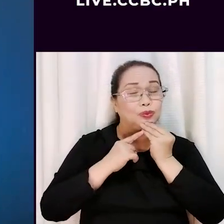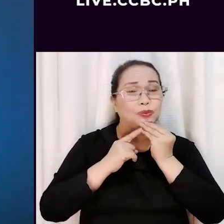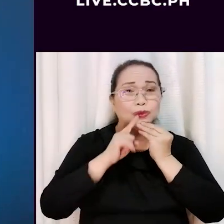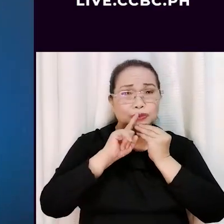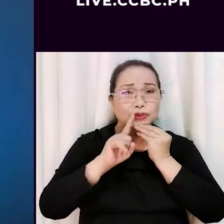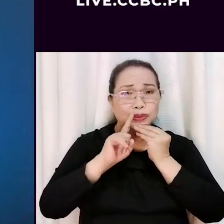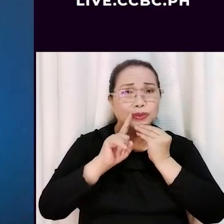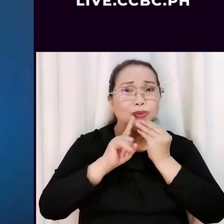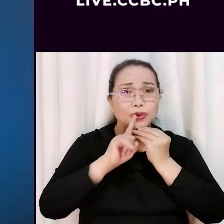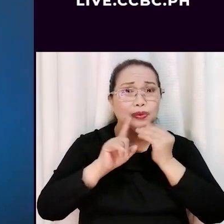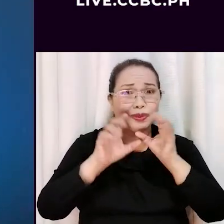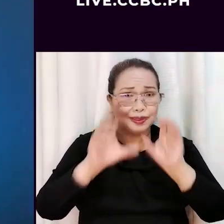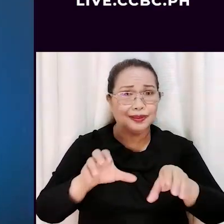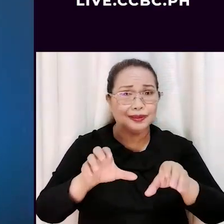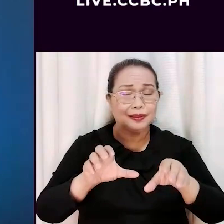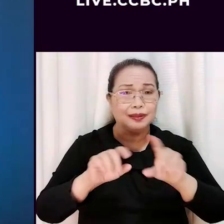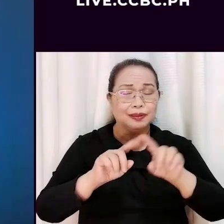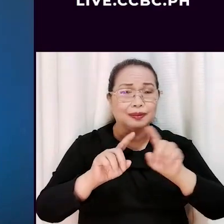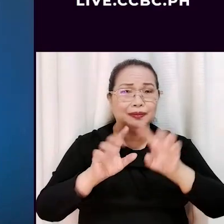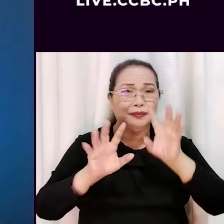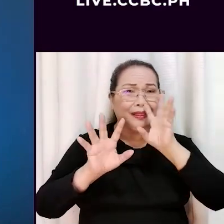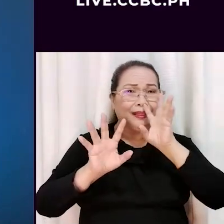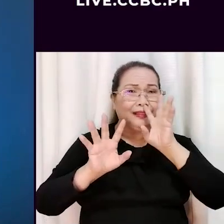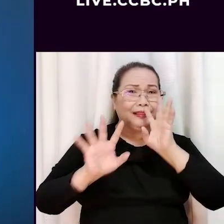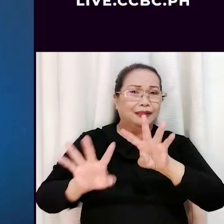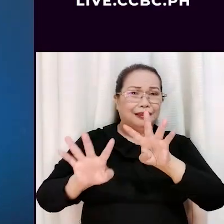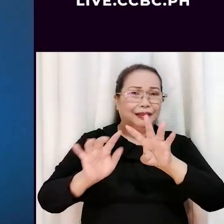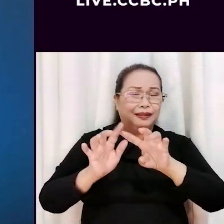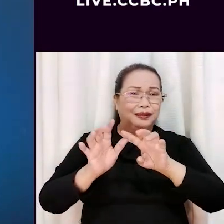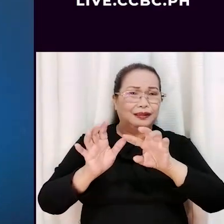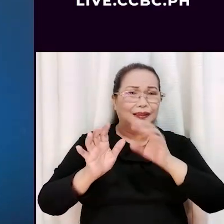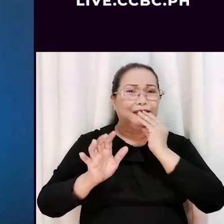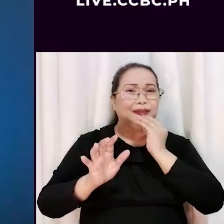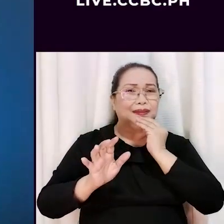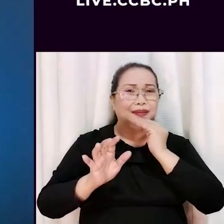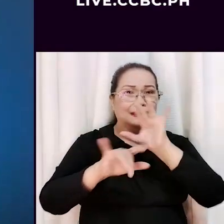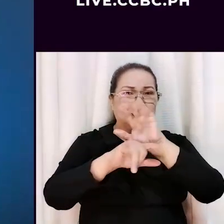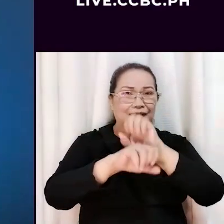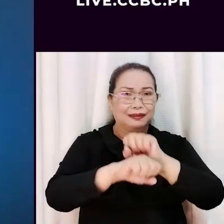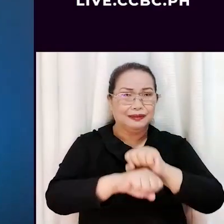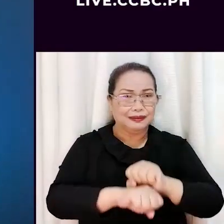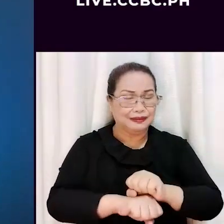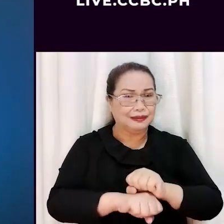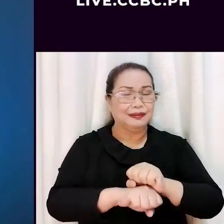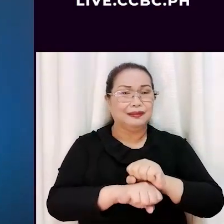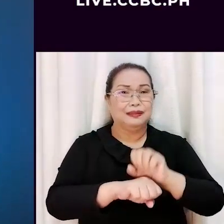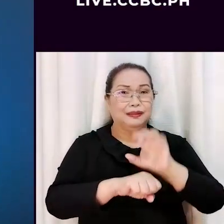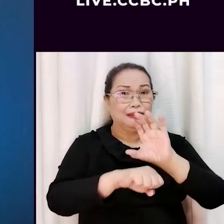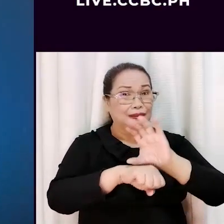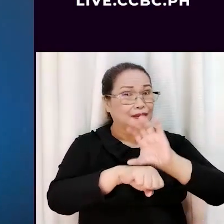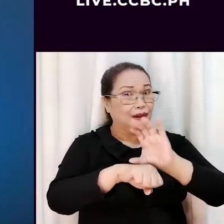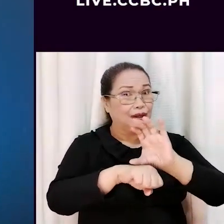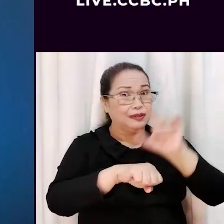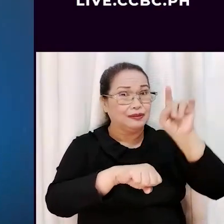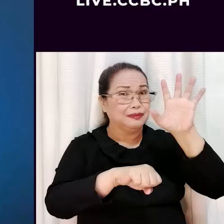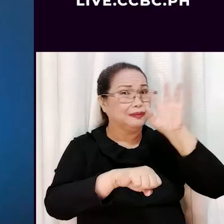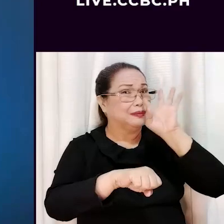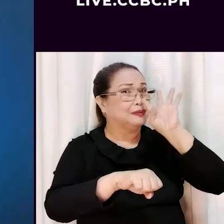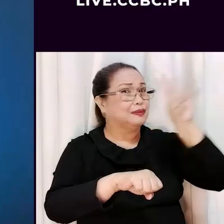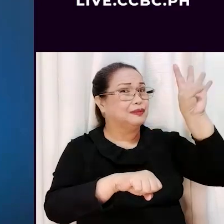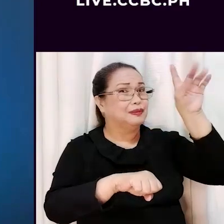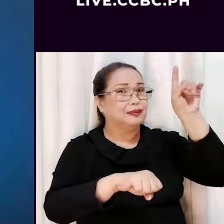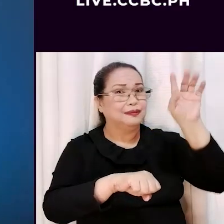but they have abandoned their Jewish tradition from with God as their Yahweh. They